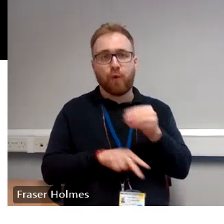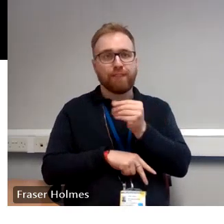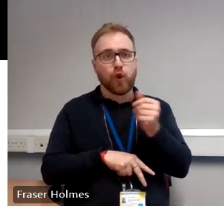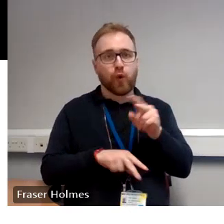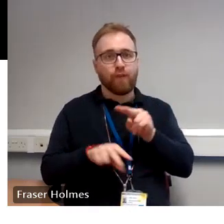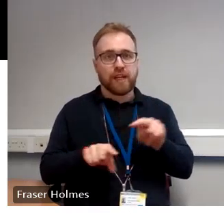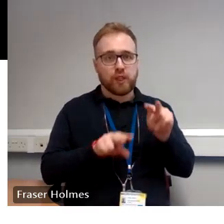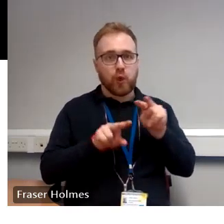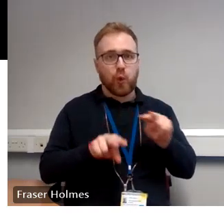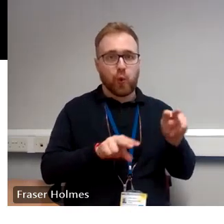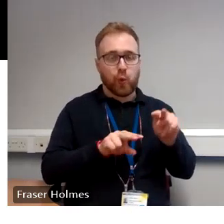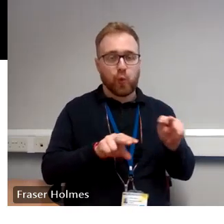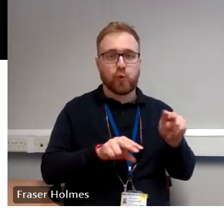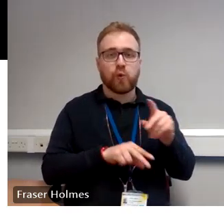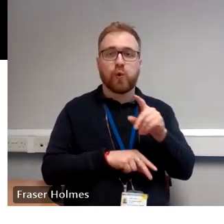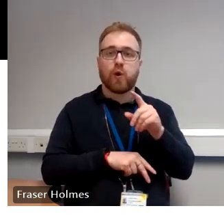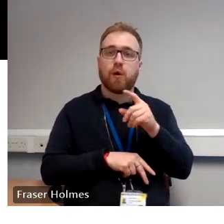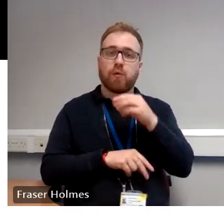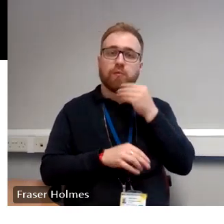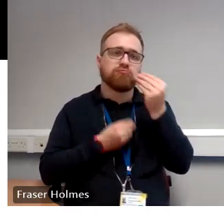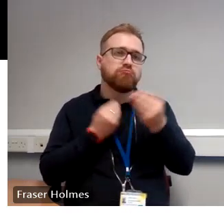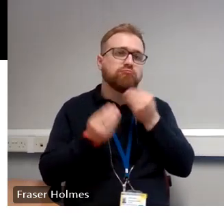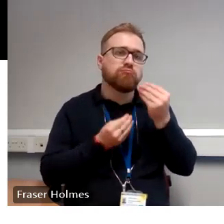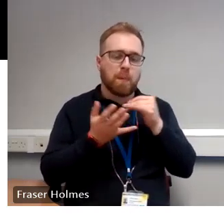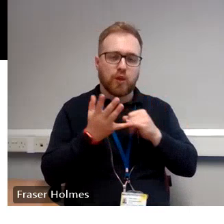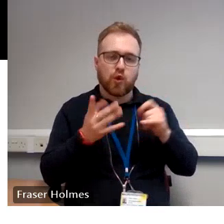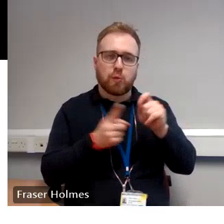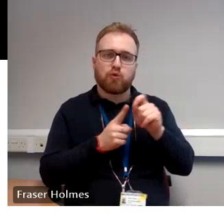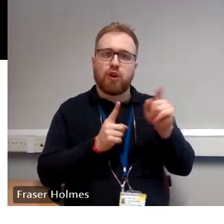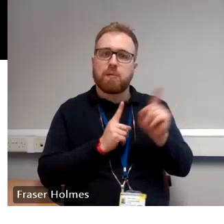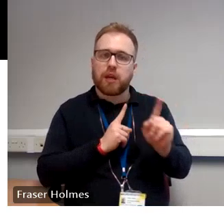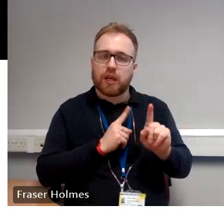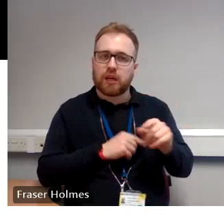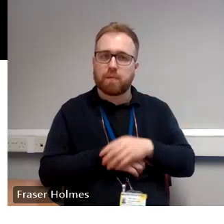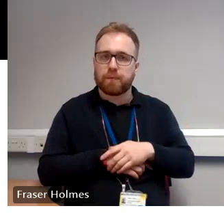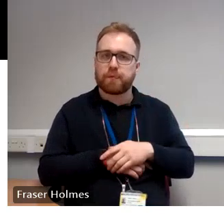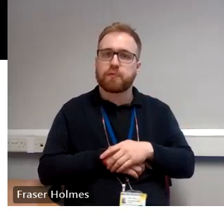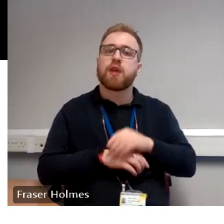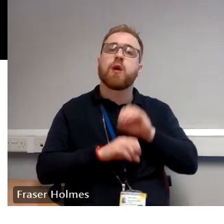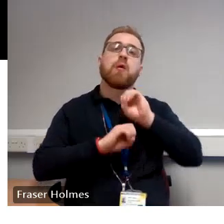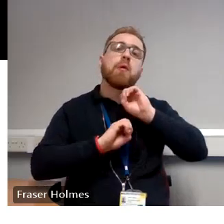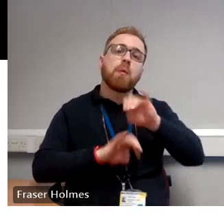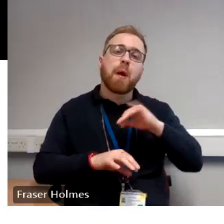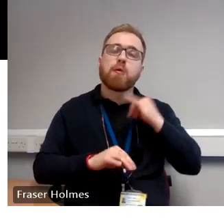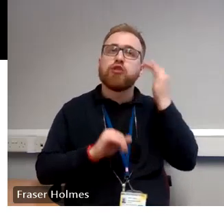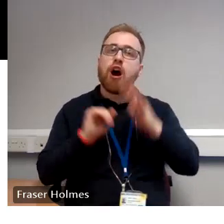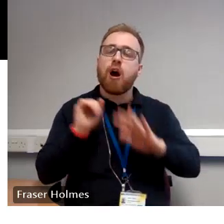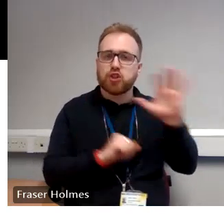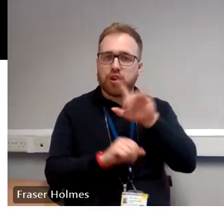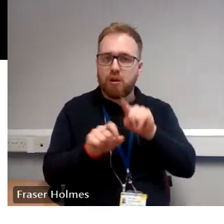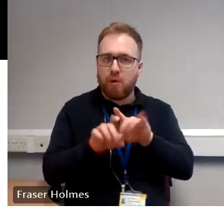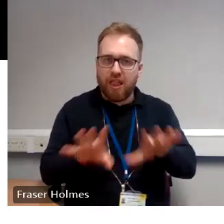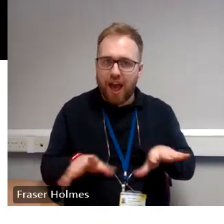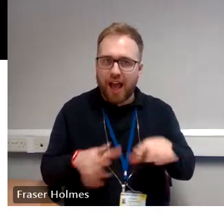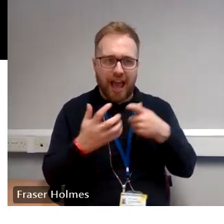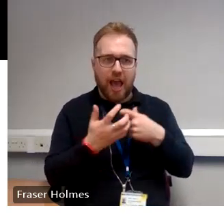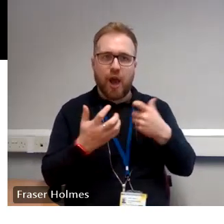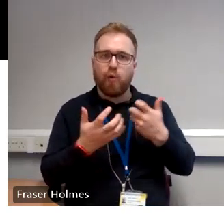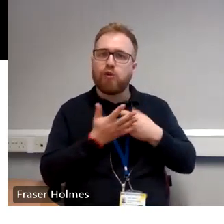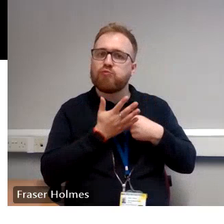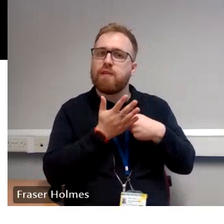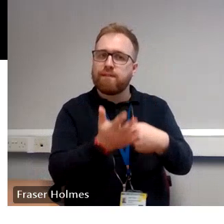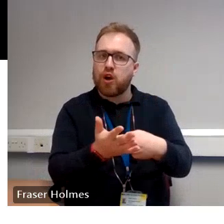videos, and one of them will tell you a little bit more about social prescribing. We'll tell you about the Derbyshire setup and the referral process. I've